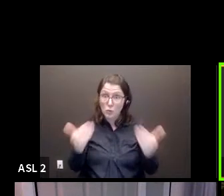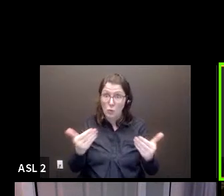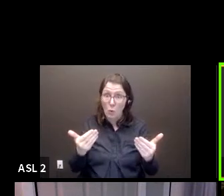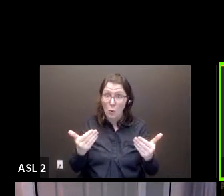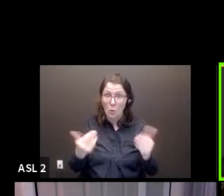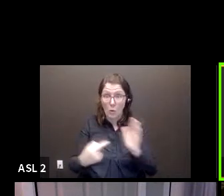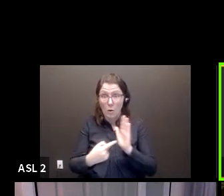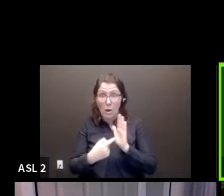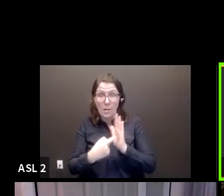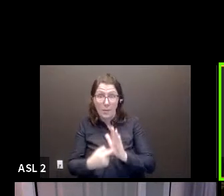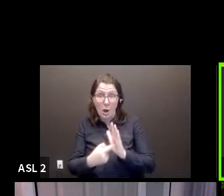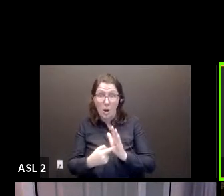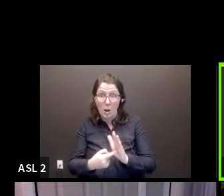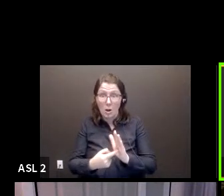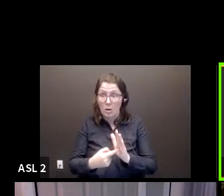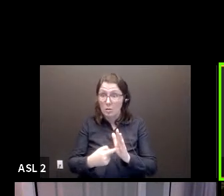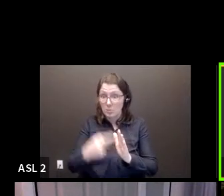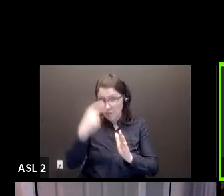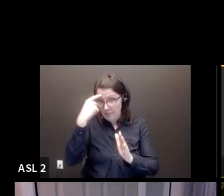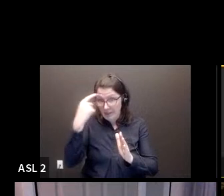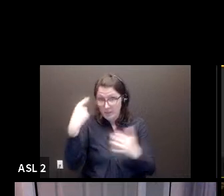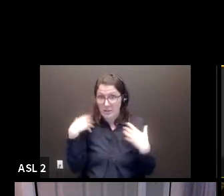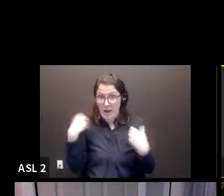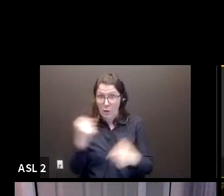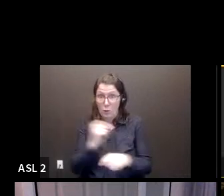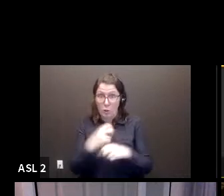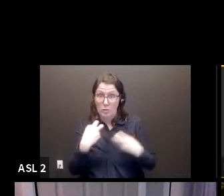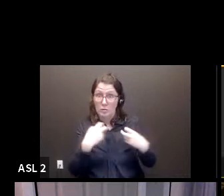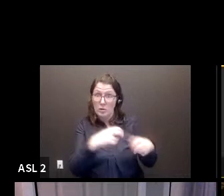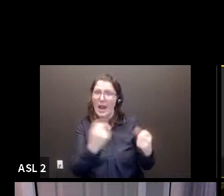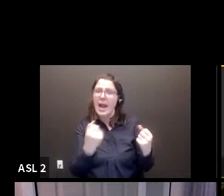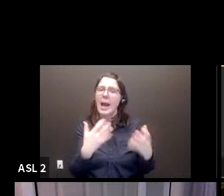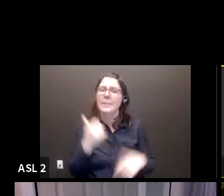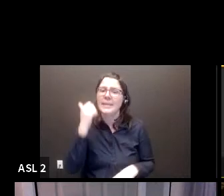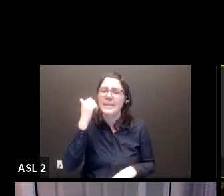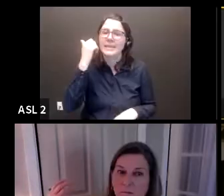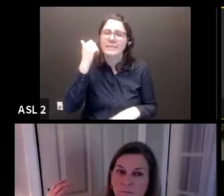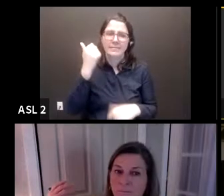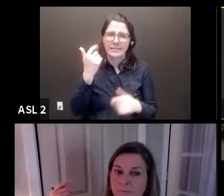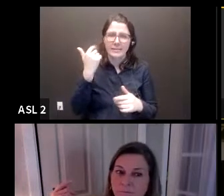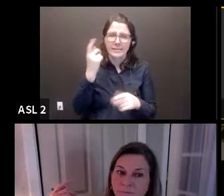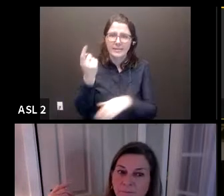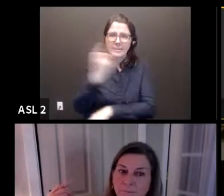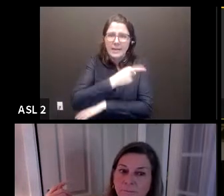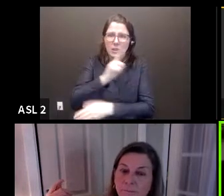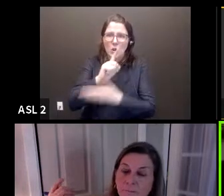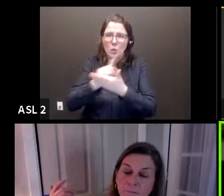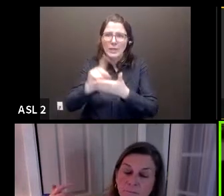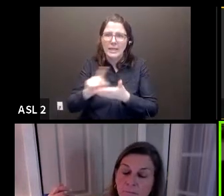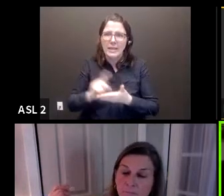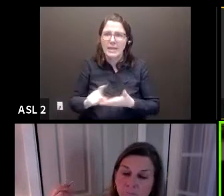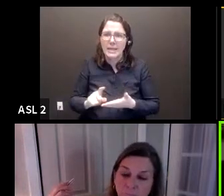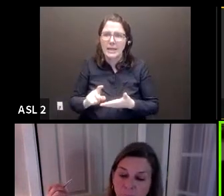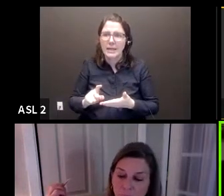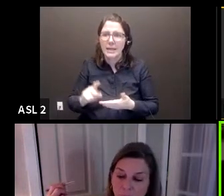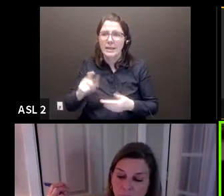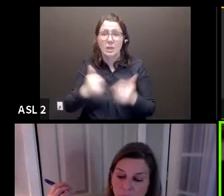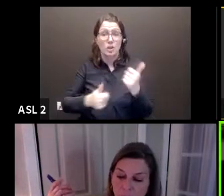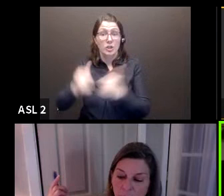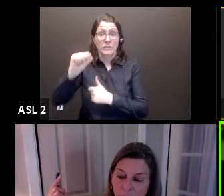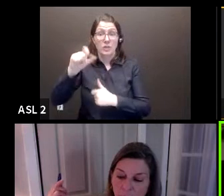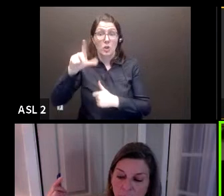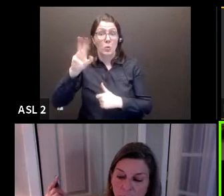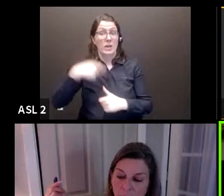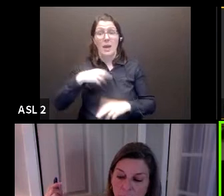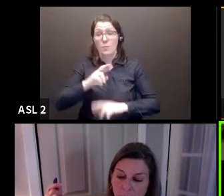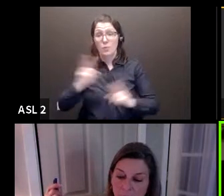force tomorrow thank you thanks very much member norman uh member